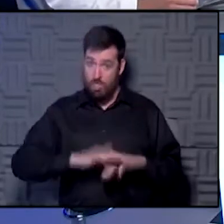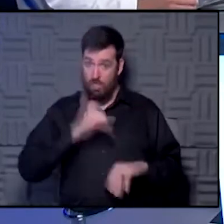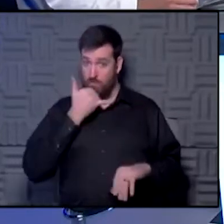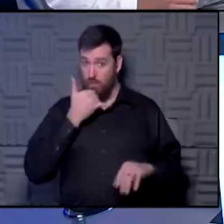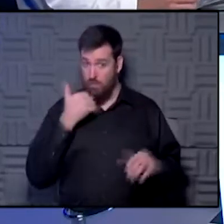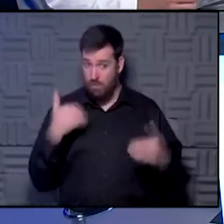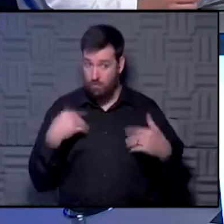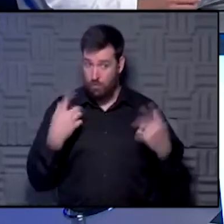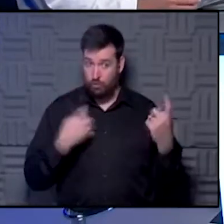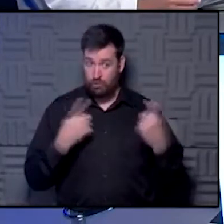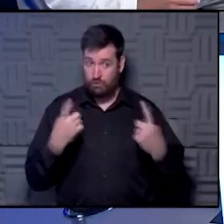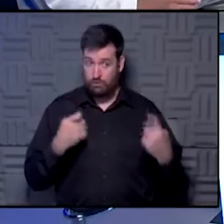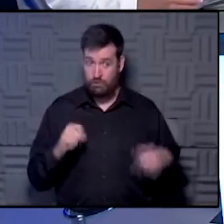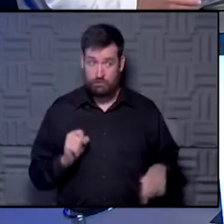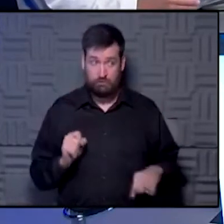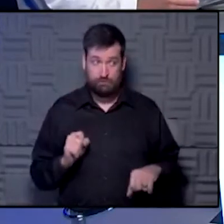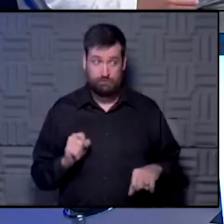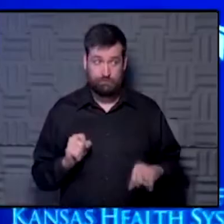questions?